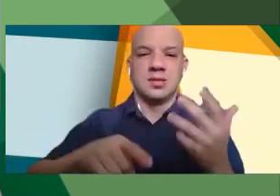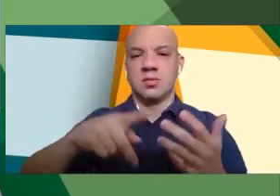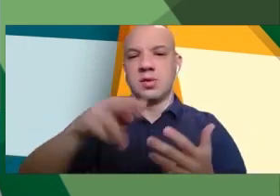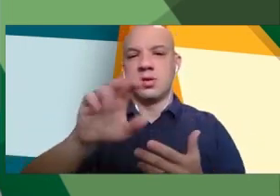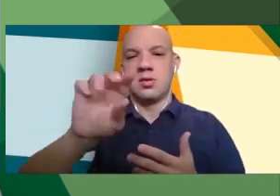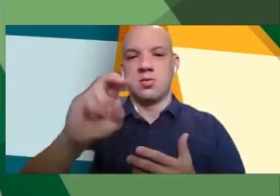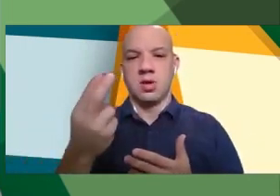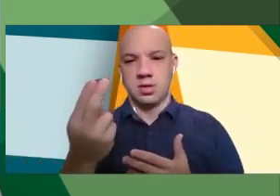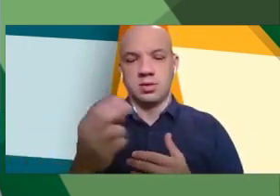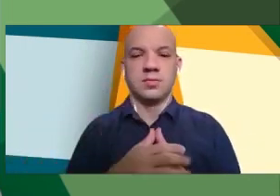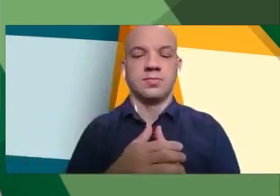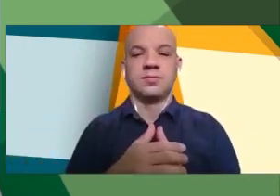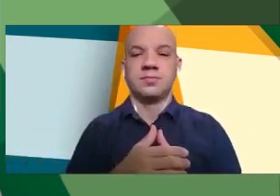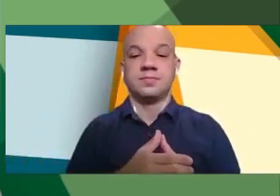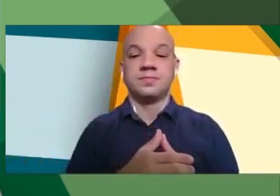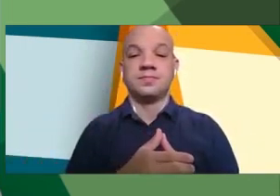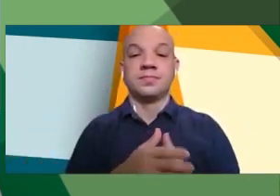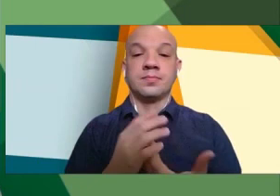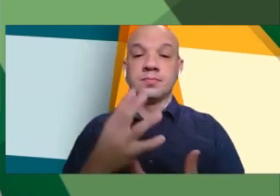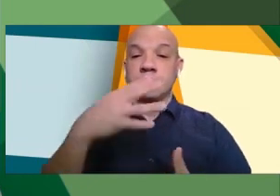also included, as you